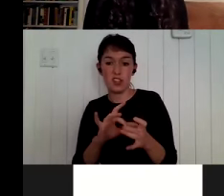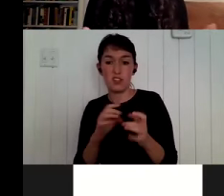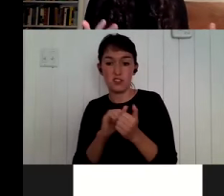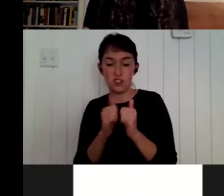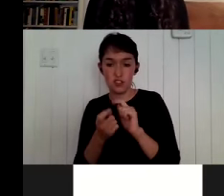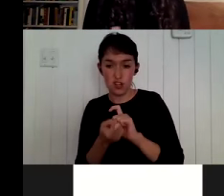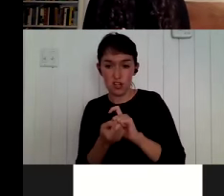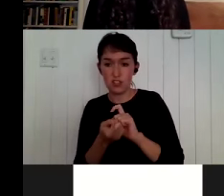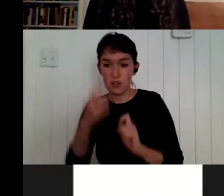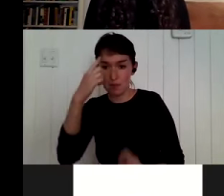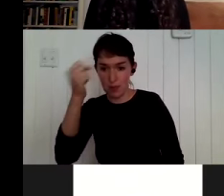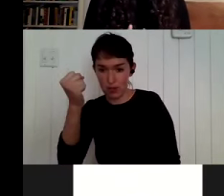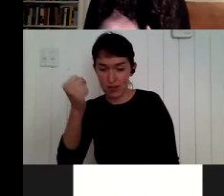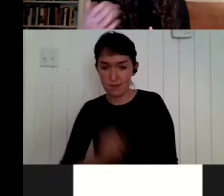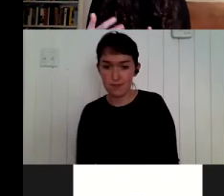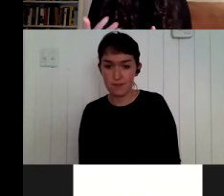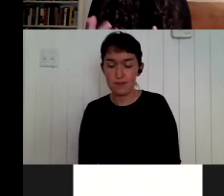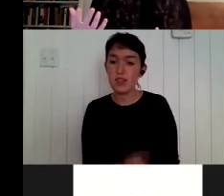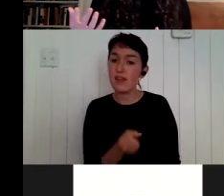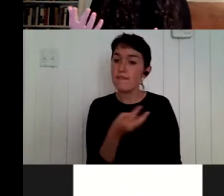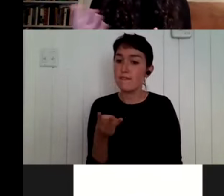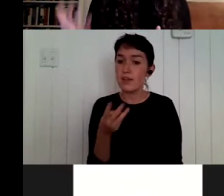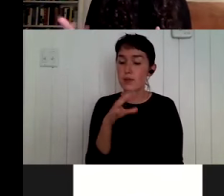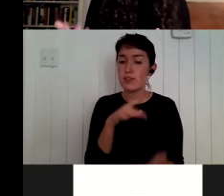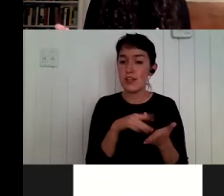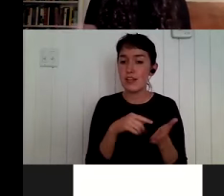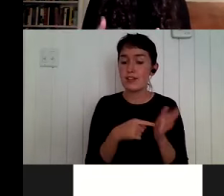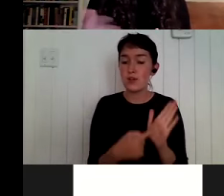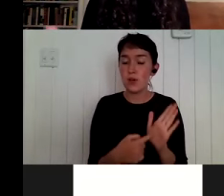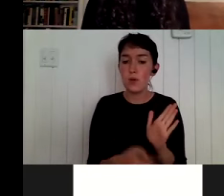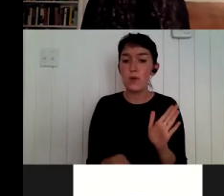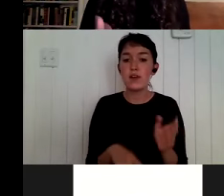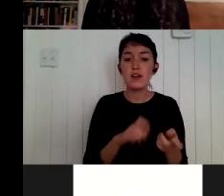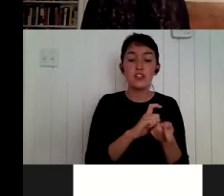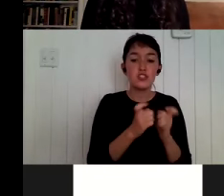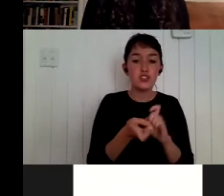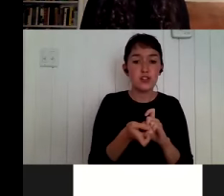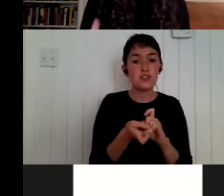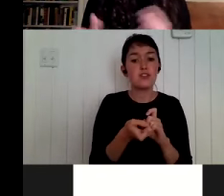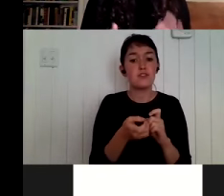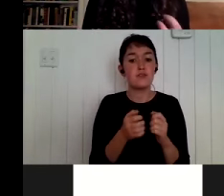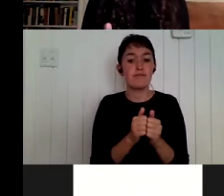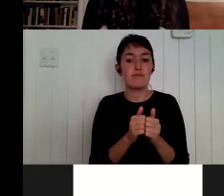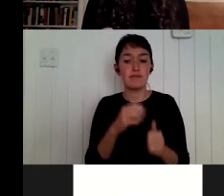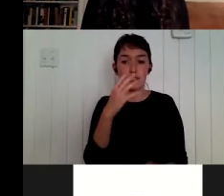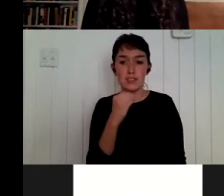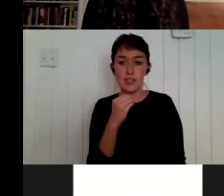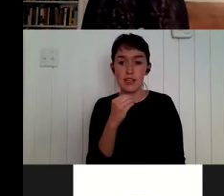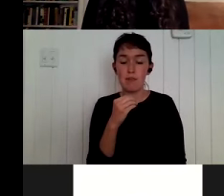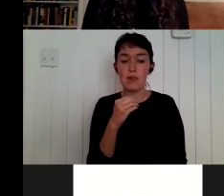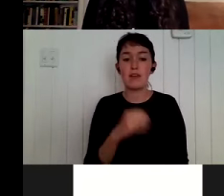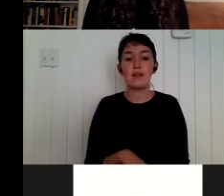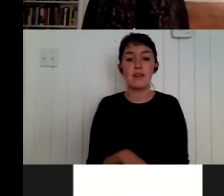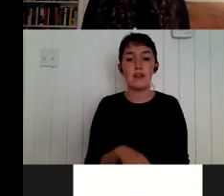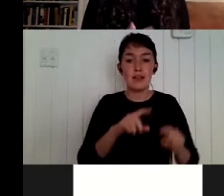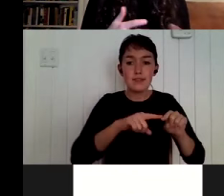least a few studies have shown that changes in those stages of sleep or the underlying oscillations or brain waves that I was telling you